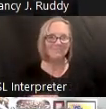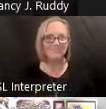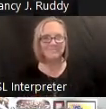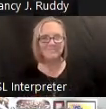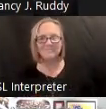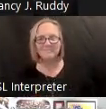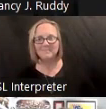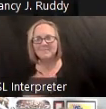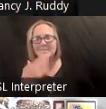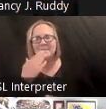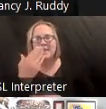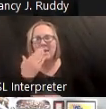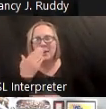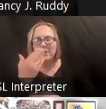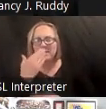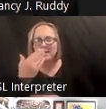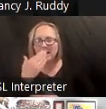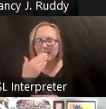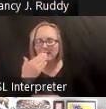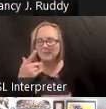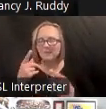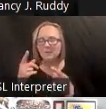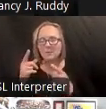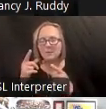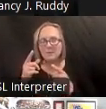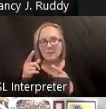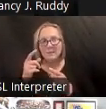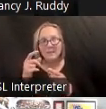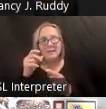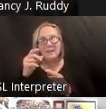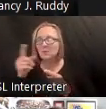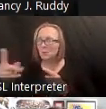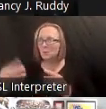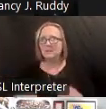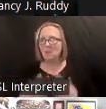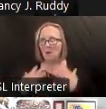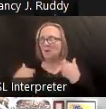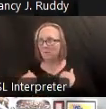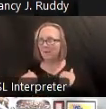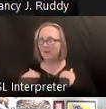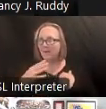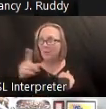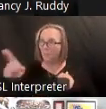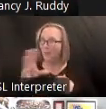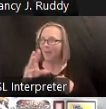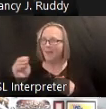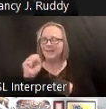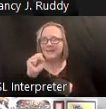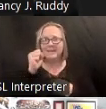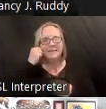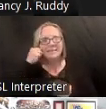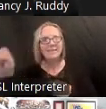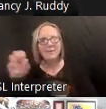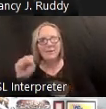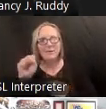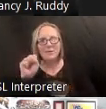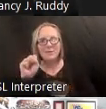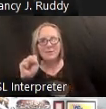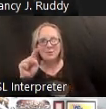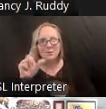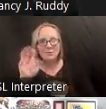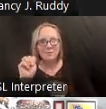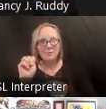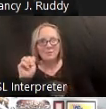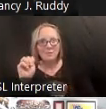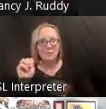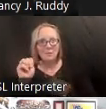Thank you, Dara. You and Silverstein Properties always inspire me, always. I'd like to thank the